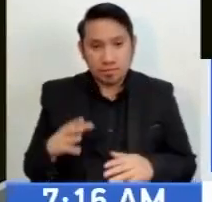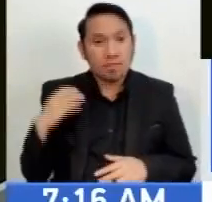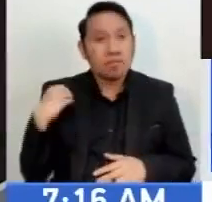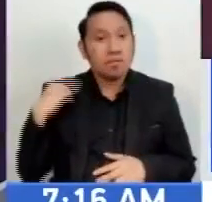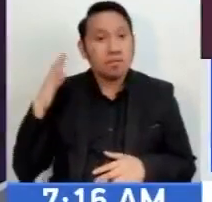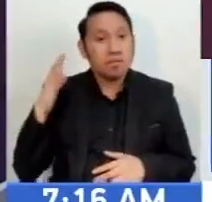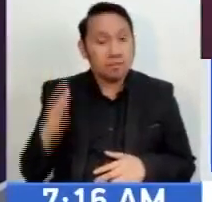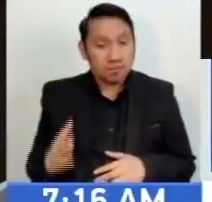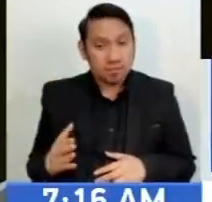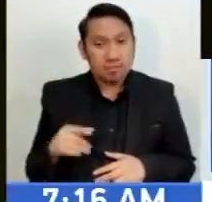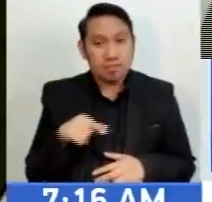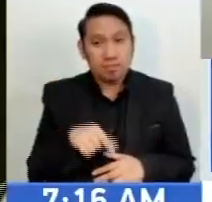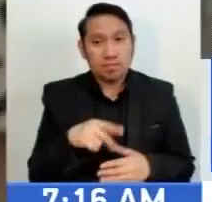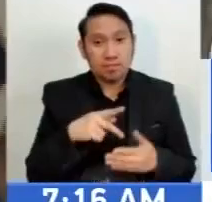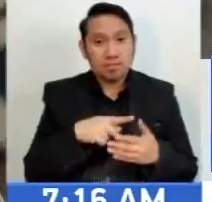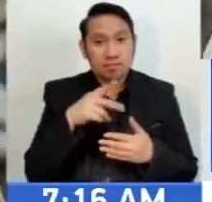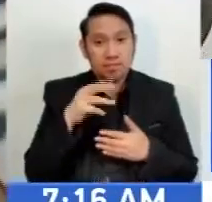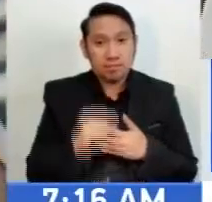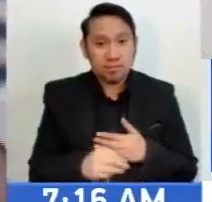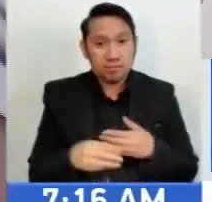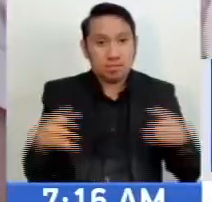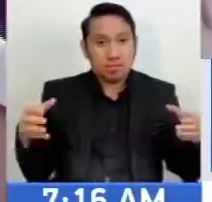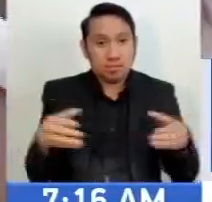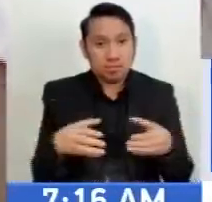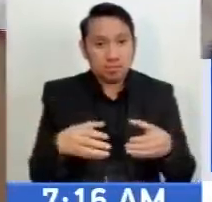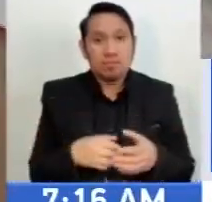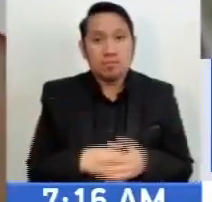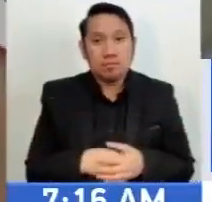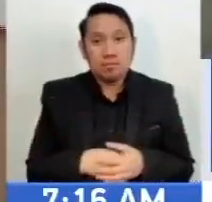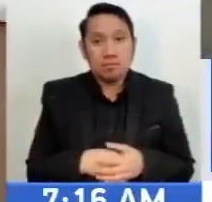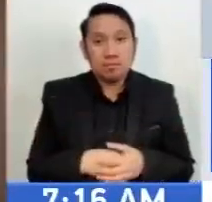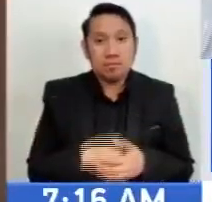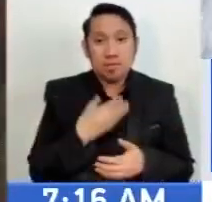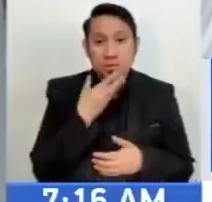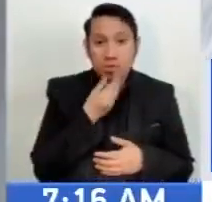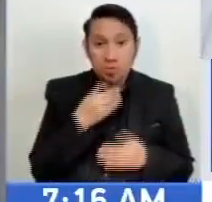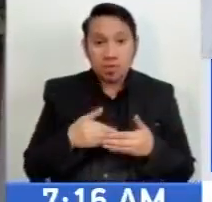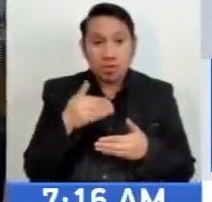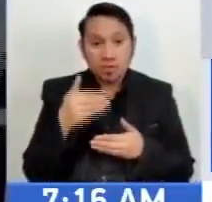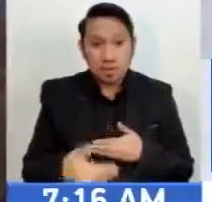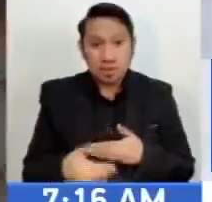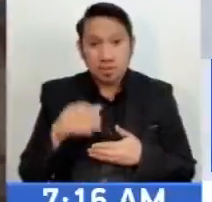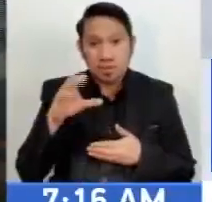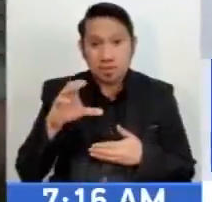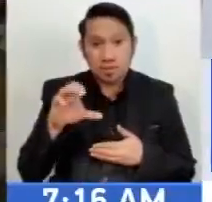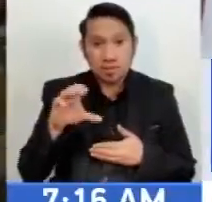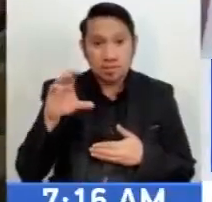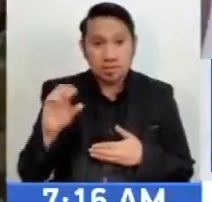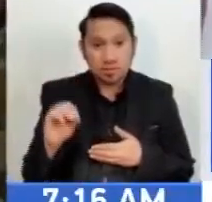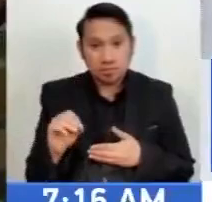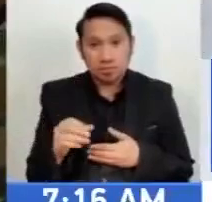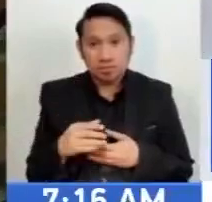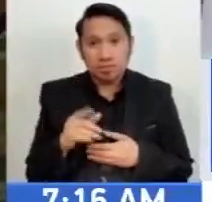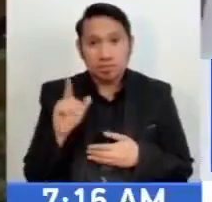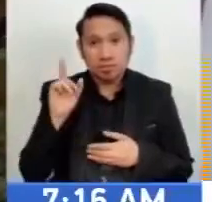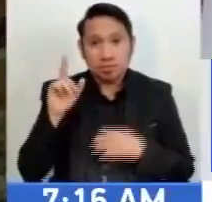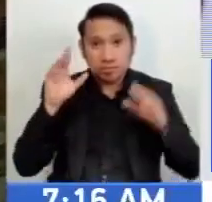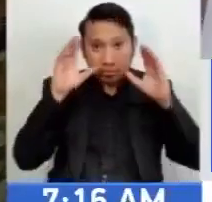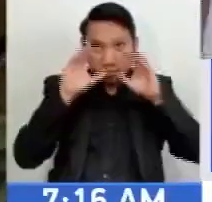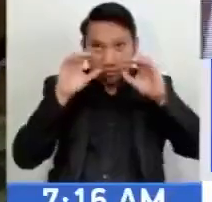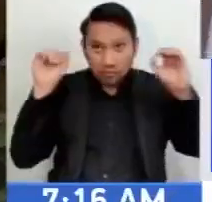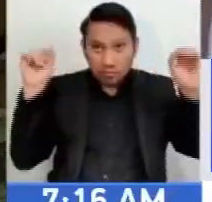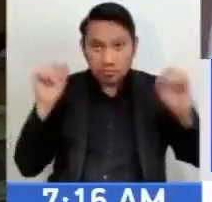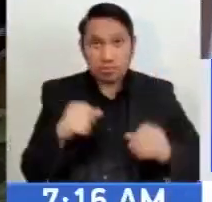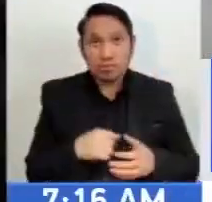the Programming Committee. Uupo bilang CEO ng Kapuso Network ang kasalukuyang GMA President at Chief Operating